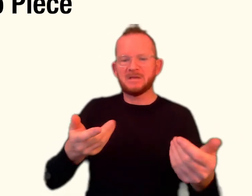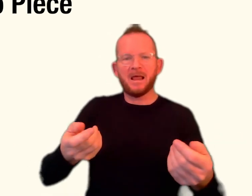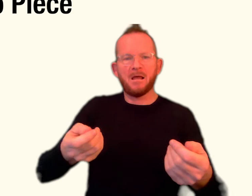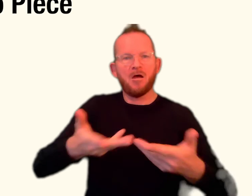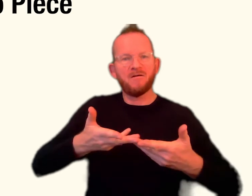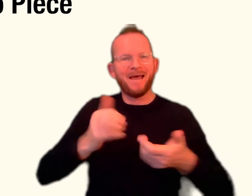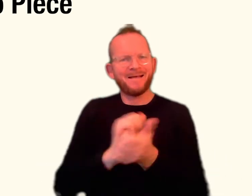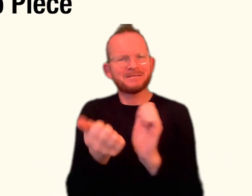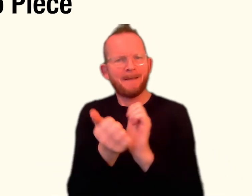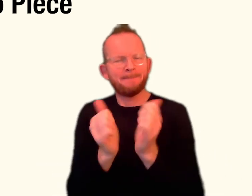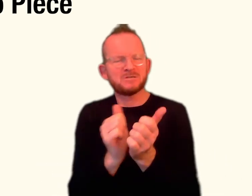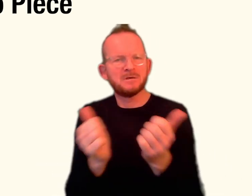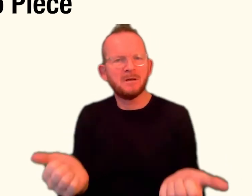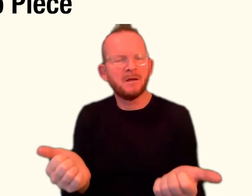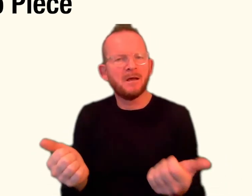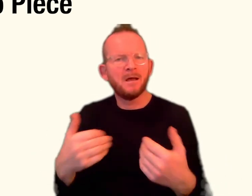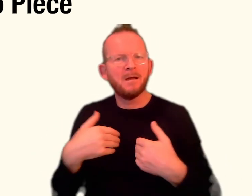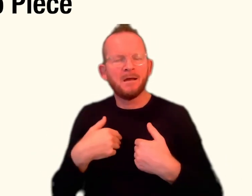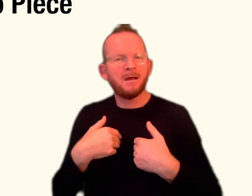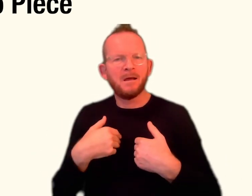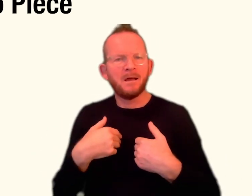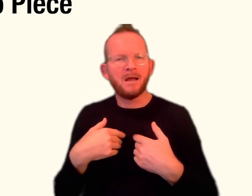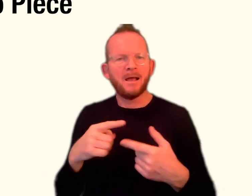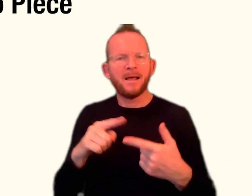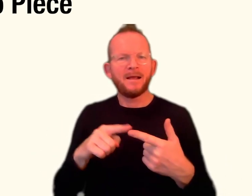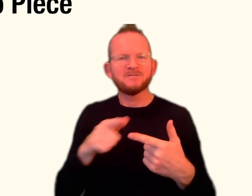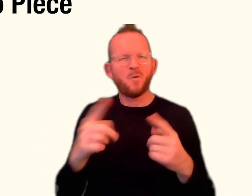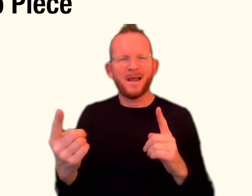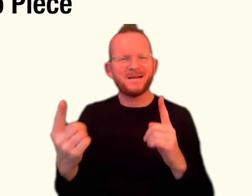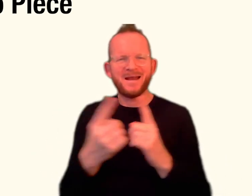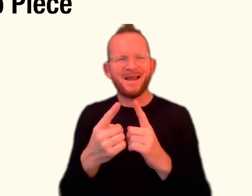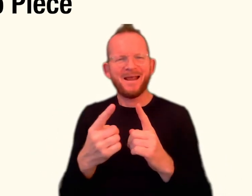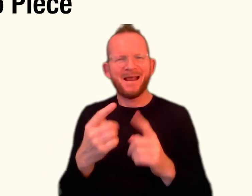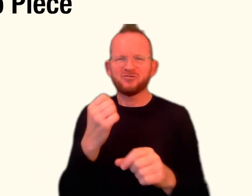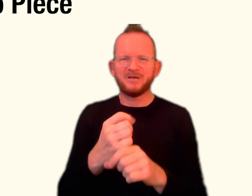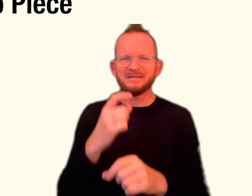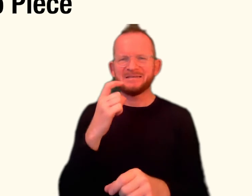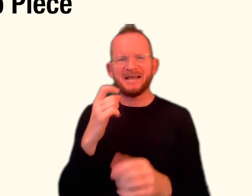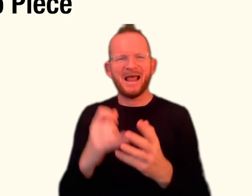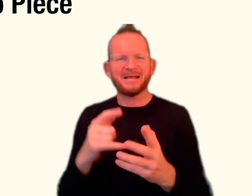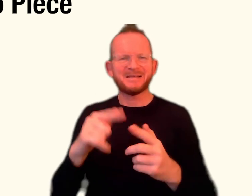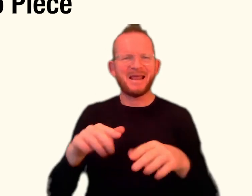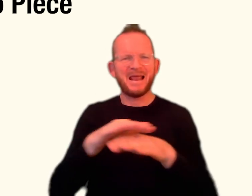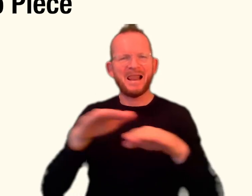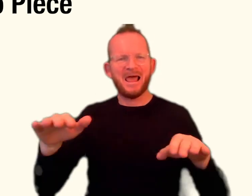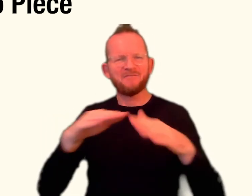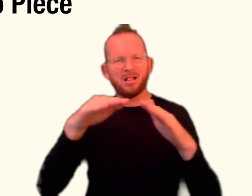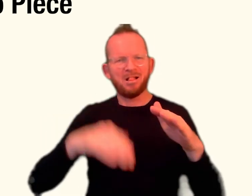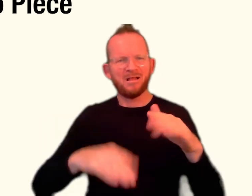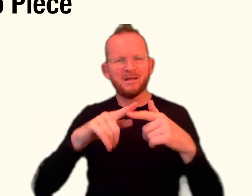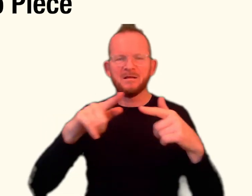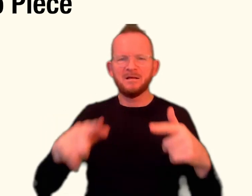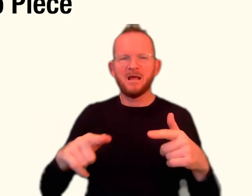exams. ASDAN is nowhere near a GCSE level. I grew up